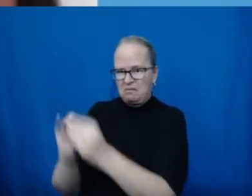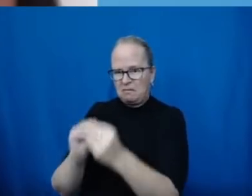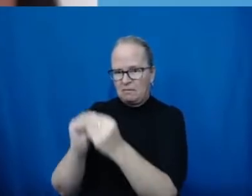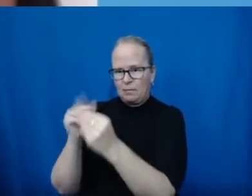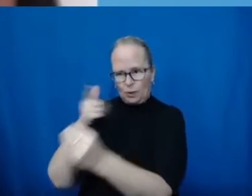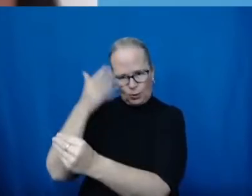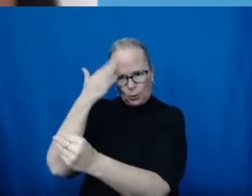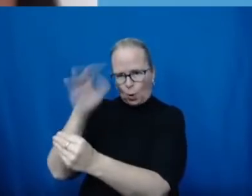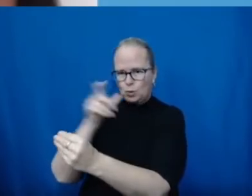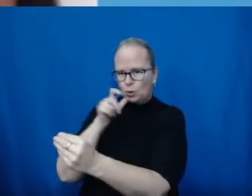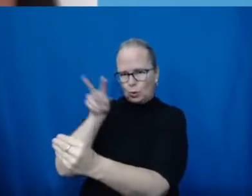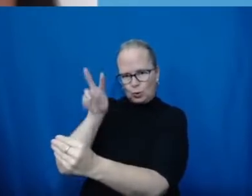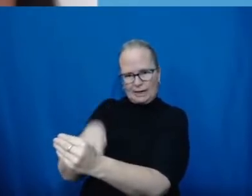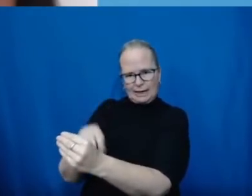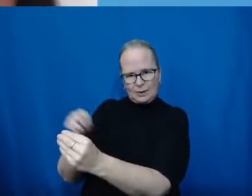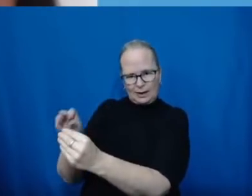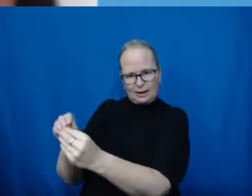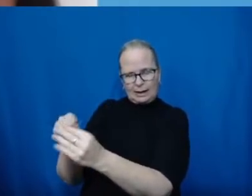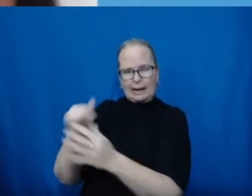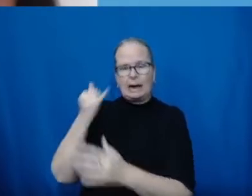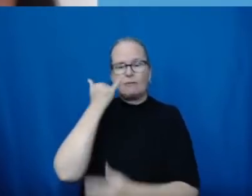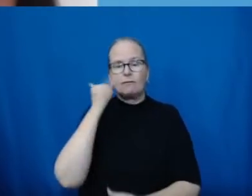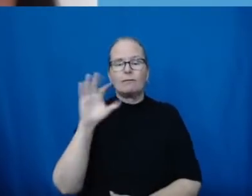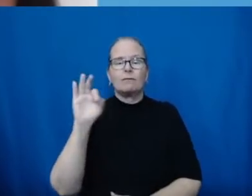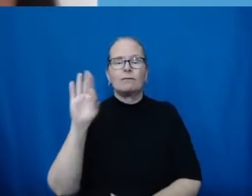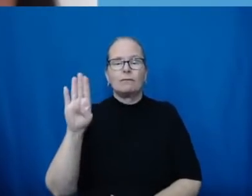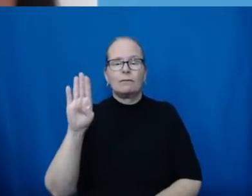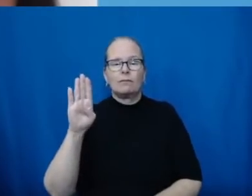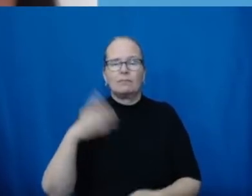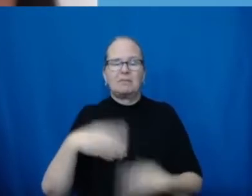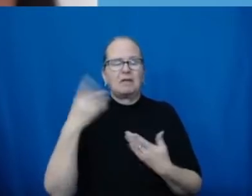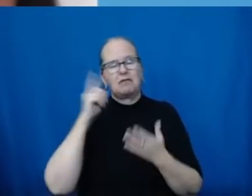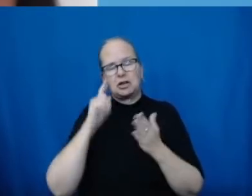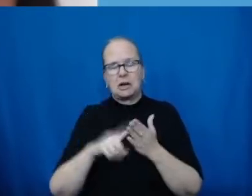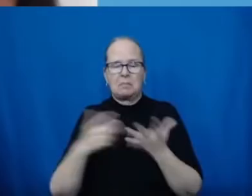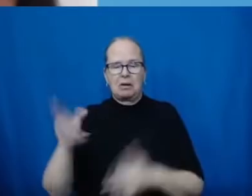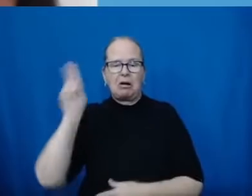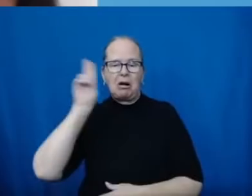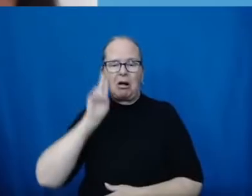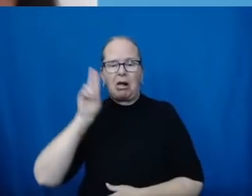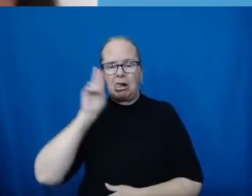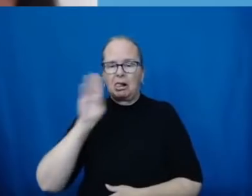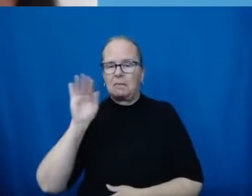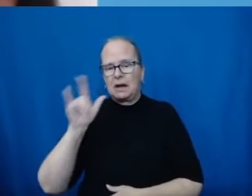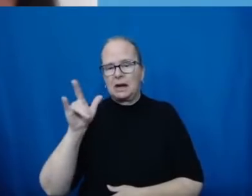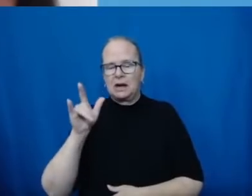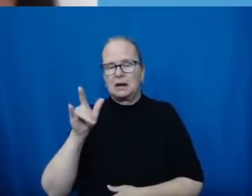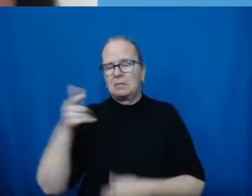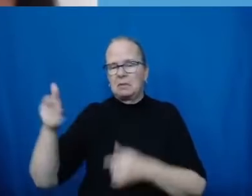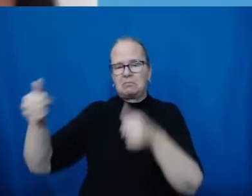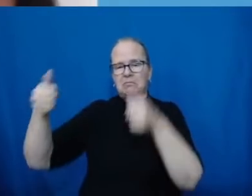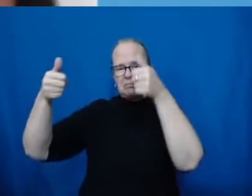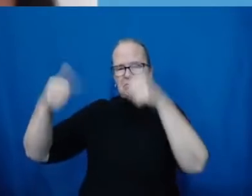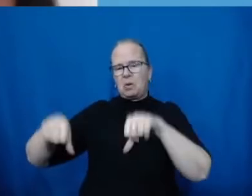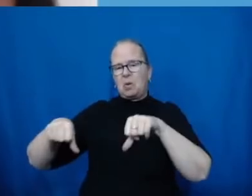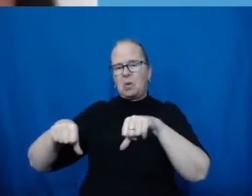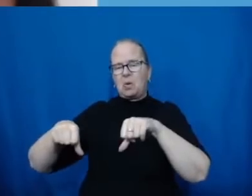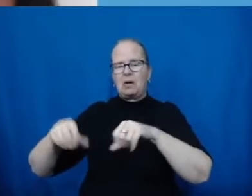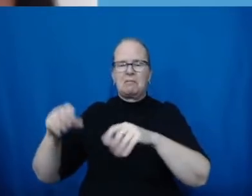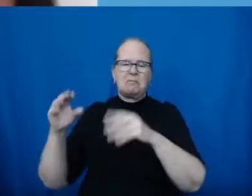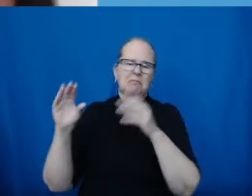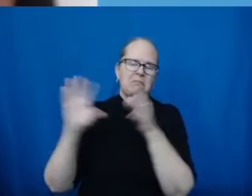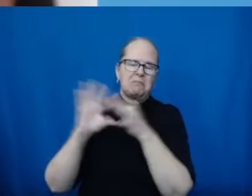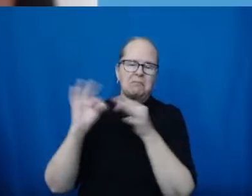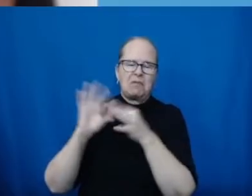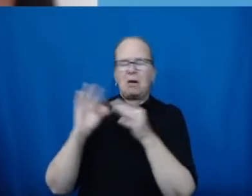is posting his 500th meme about whatever nonsense he's on this week, you don't know who's necessarily reading. And while I don't necessarily